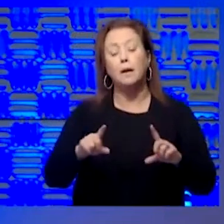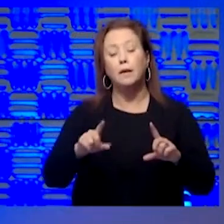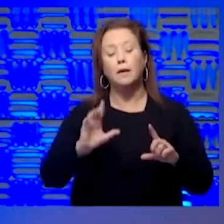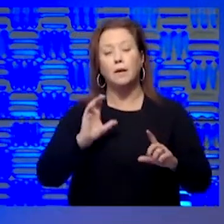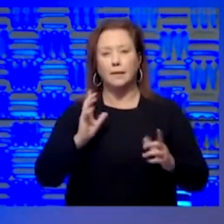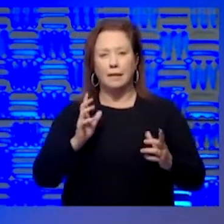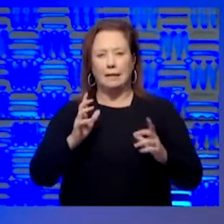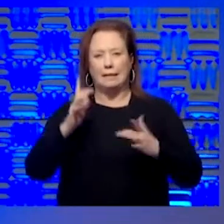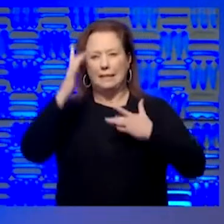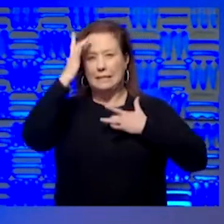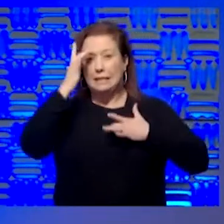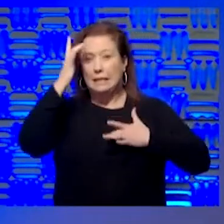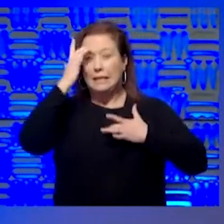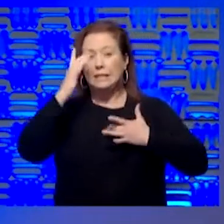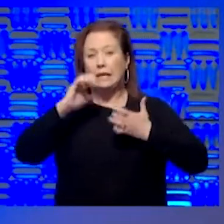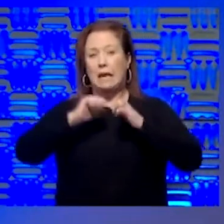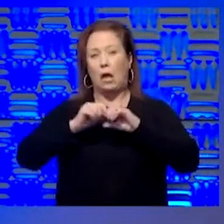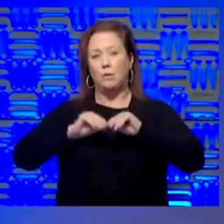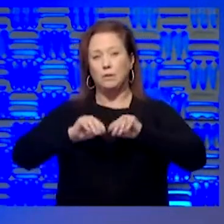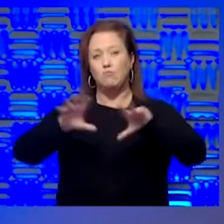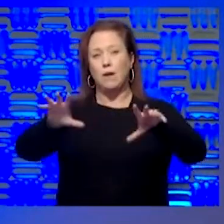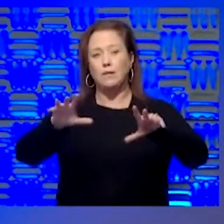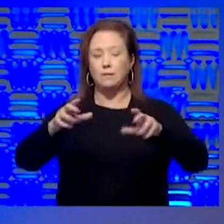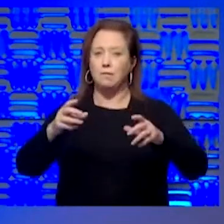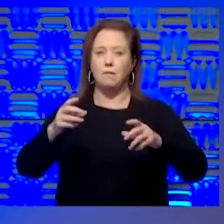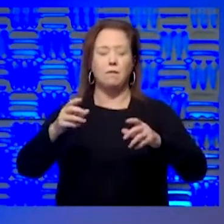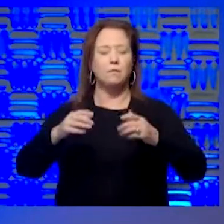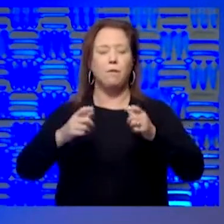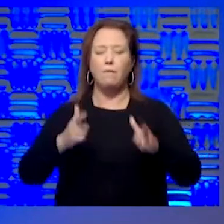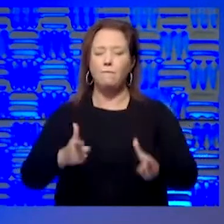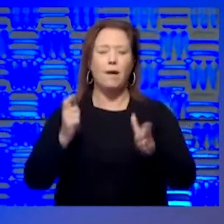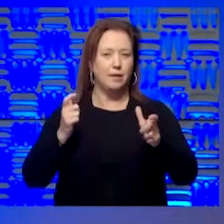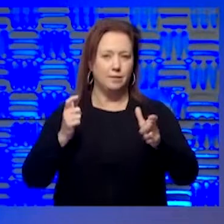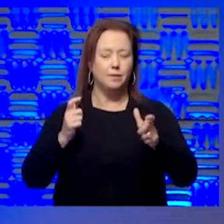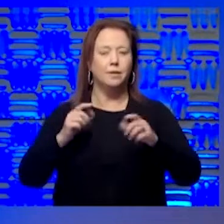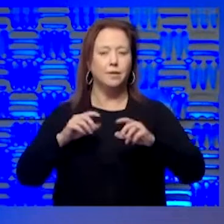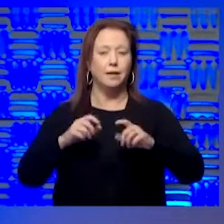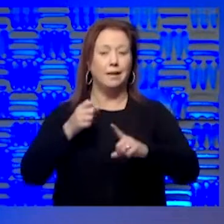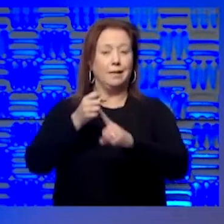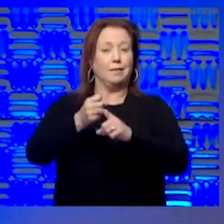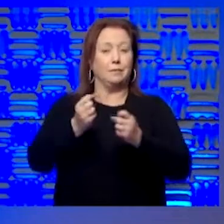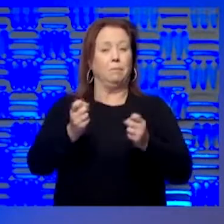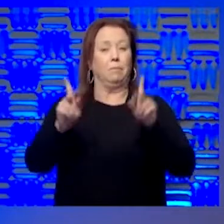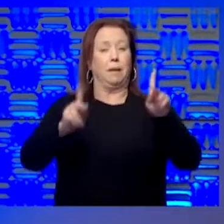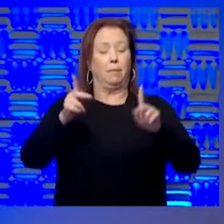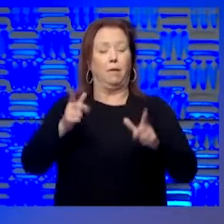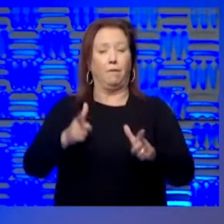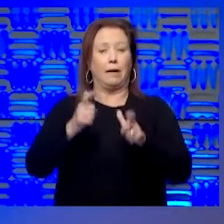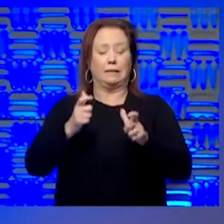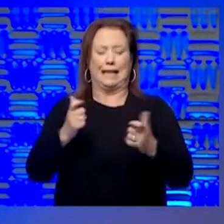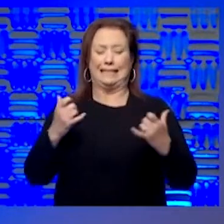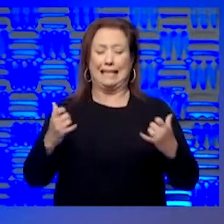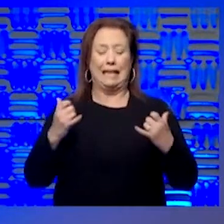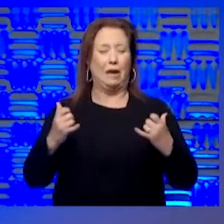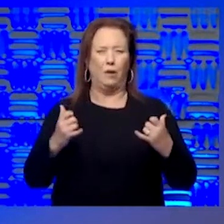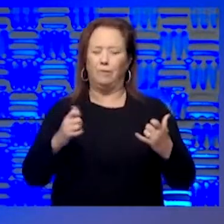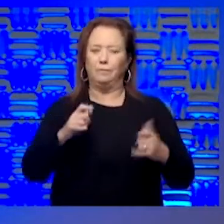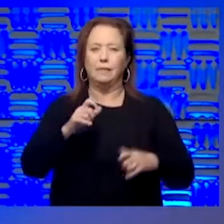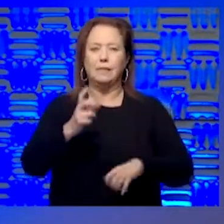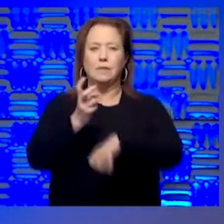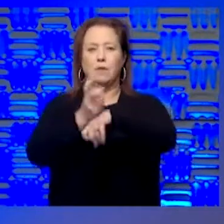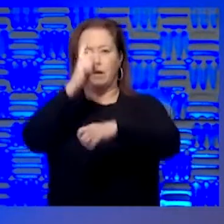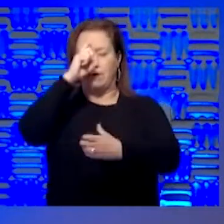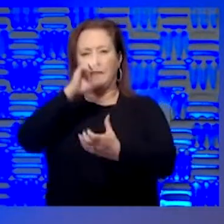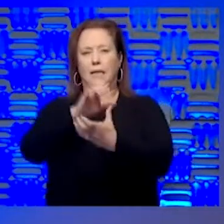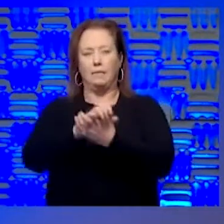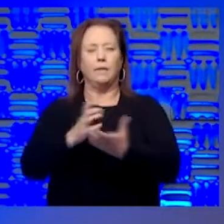know about the disease and how it strikes so quickly in so many people, as it is right now, I find that hard to believe.